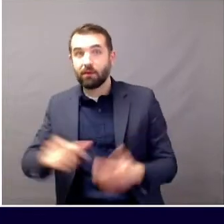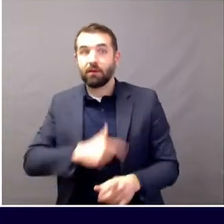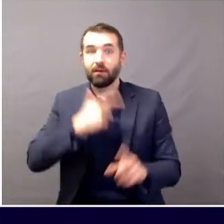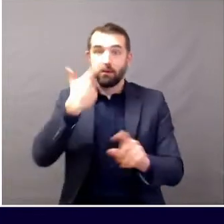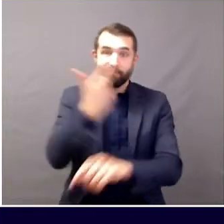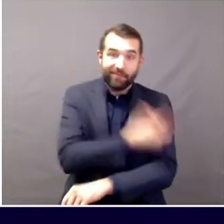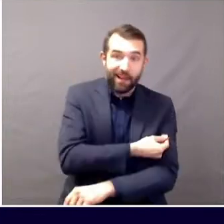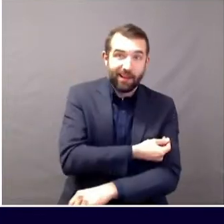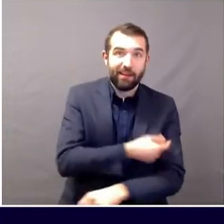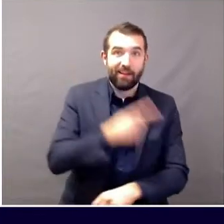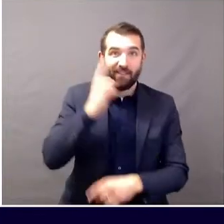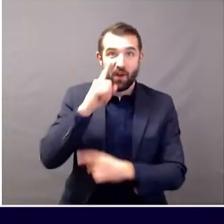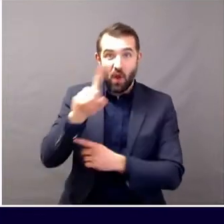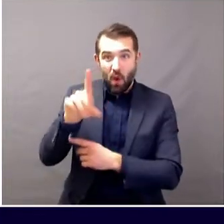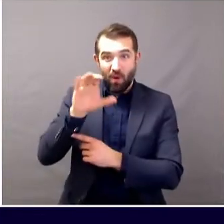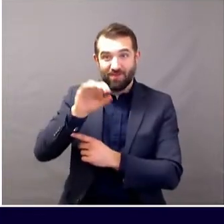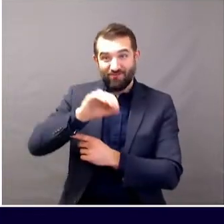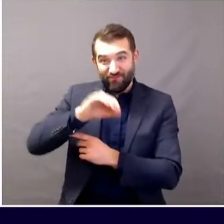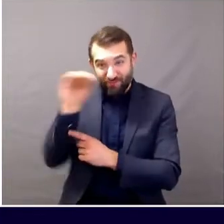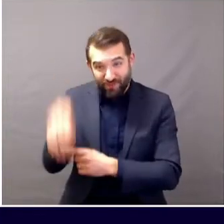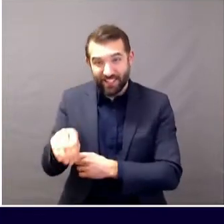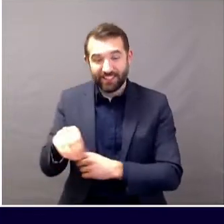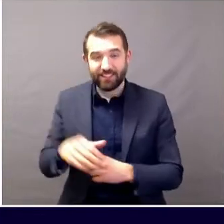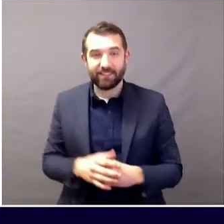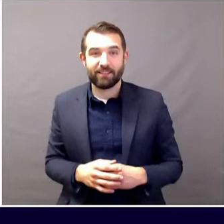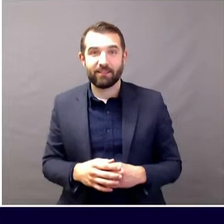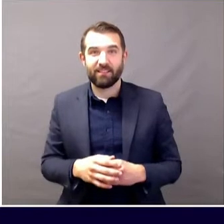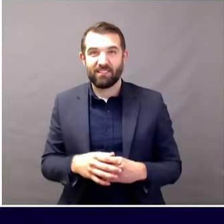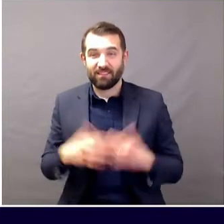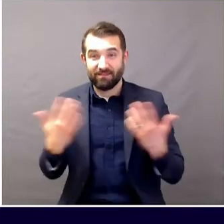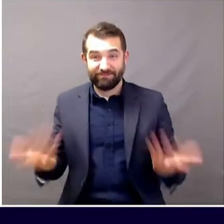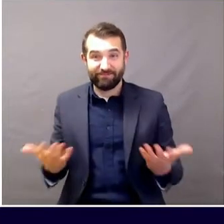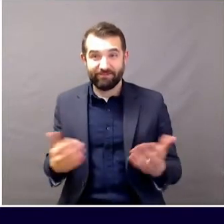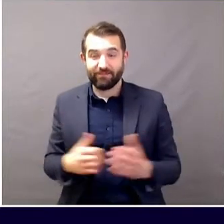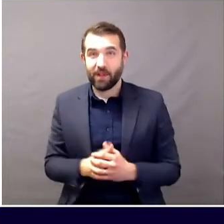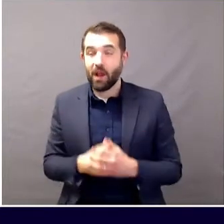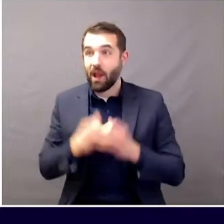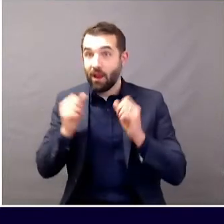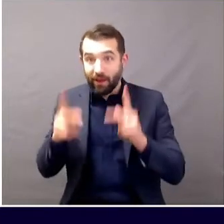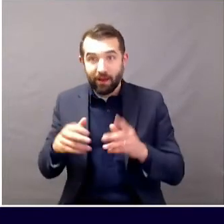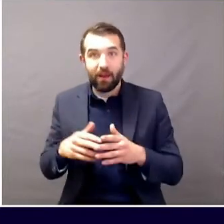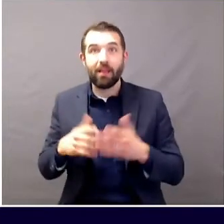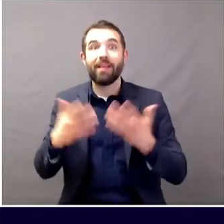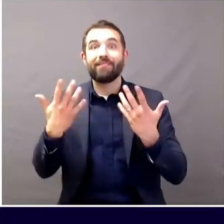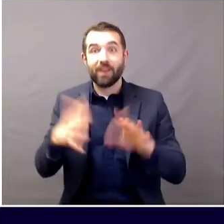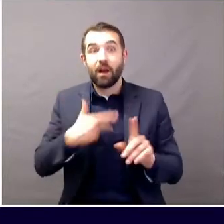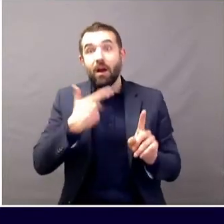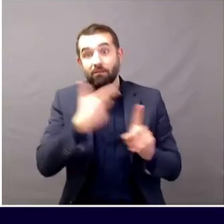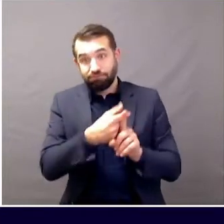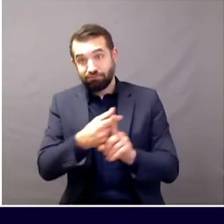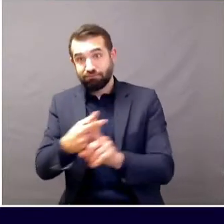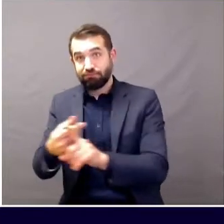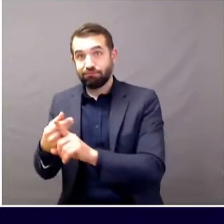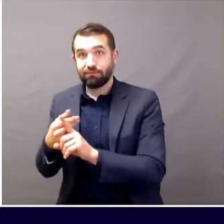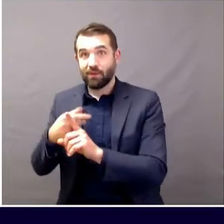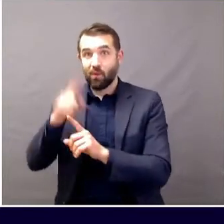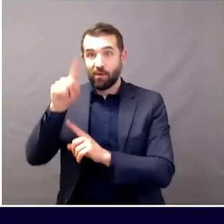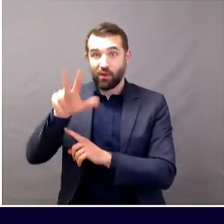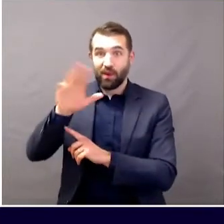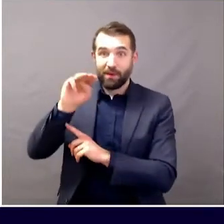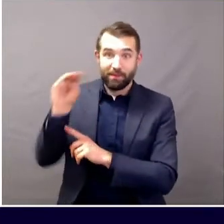vaccination. Even if we got to that point, the question you asked, David, is will this bring the pandemic to an end?